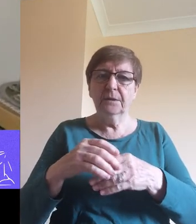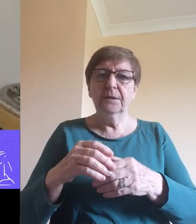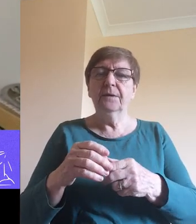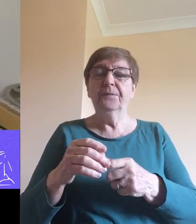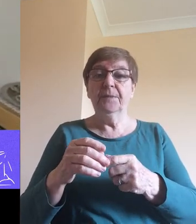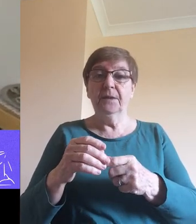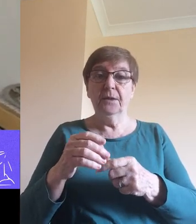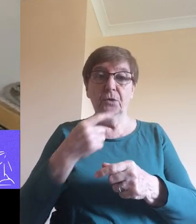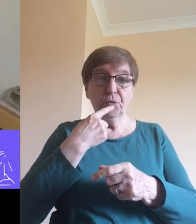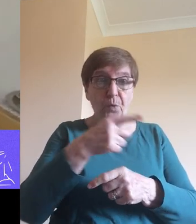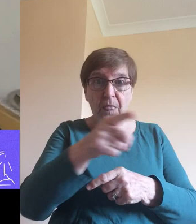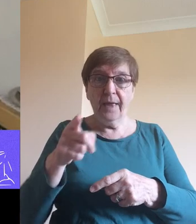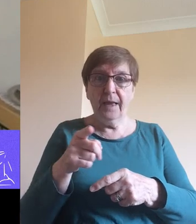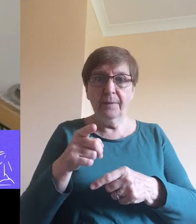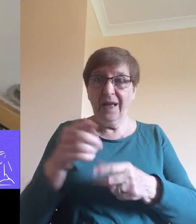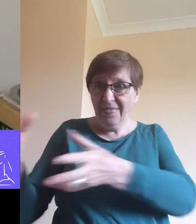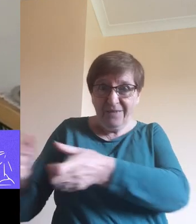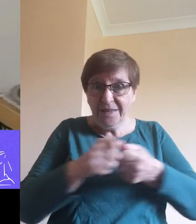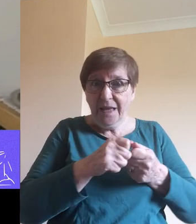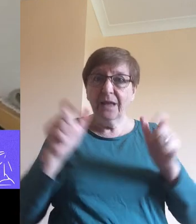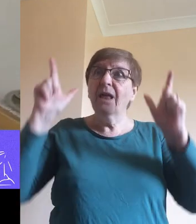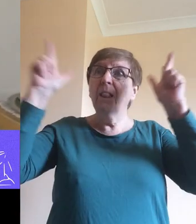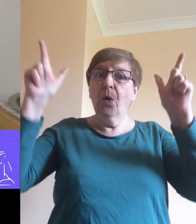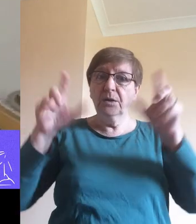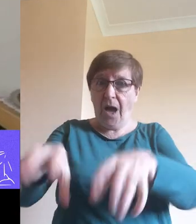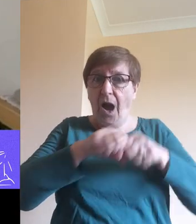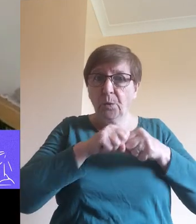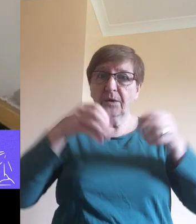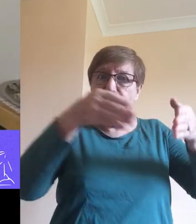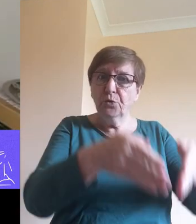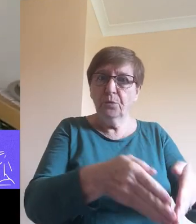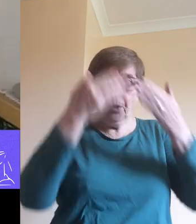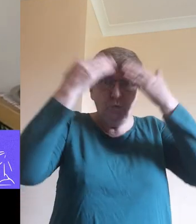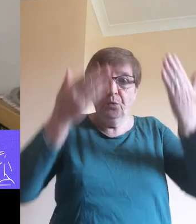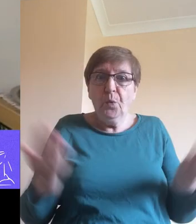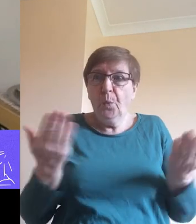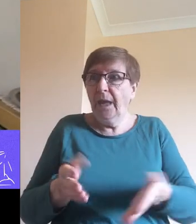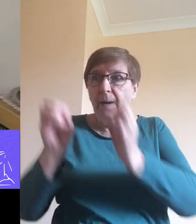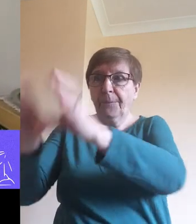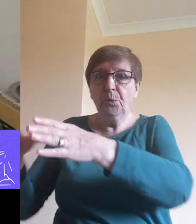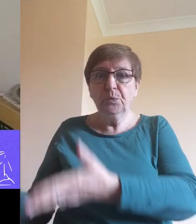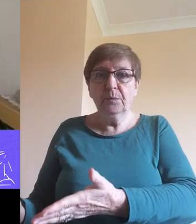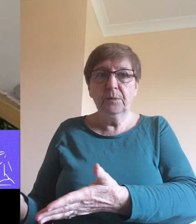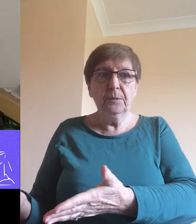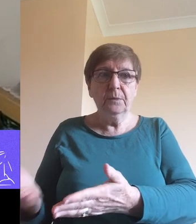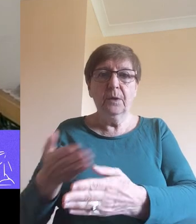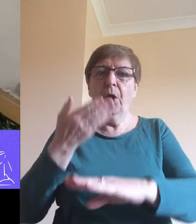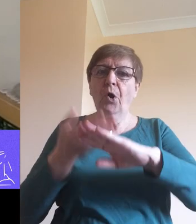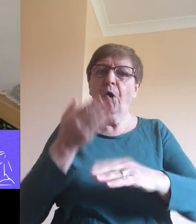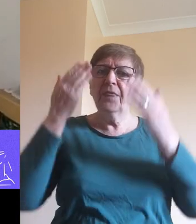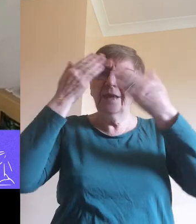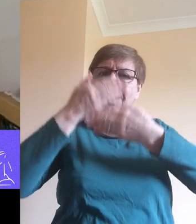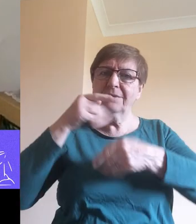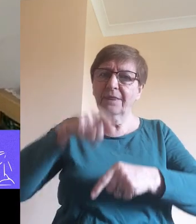said, "They have taken the Lord out of the tomb, and we don't know where they have put him." On the evening of that first day of the week,